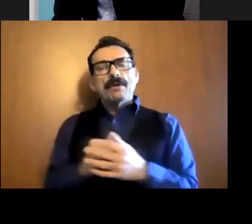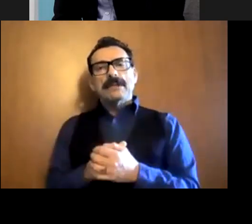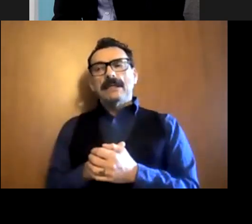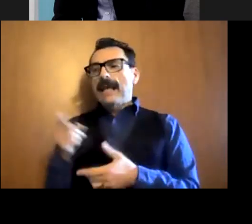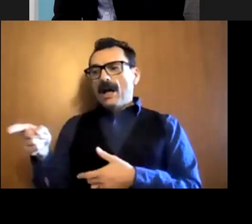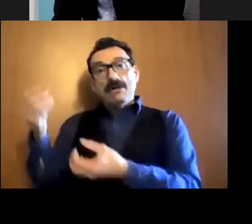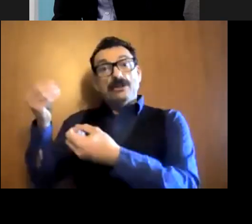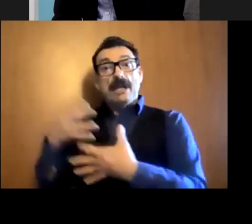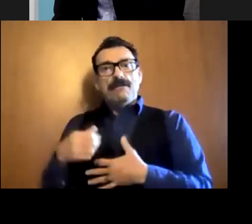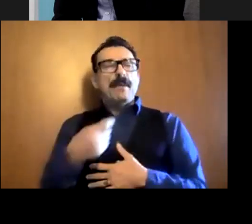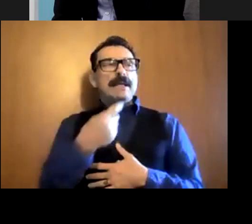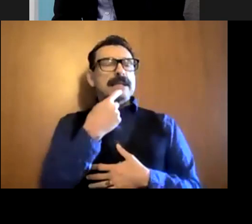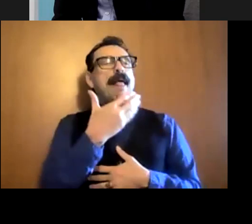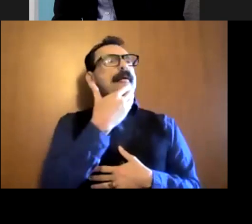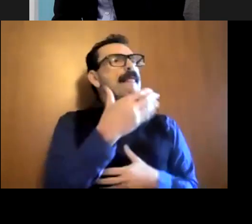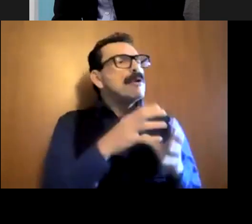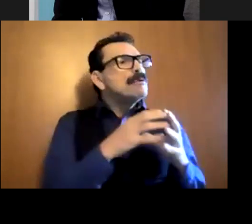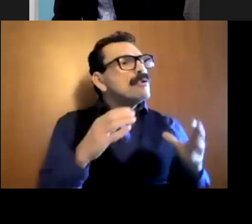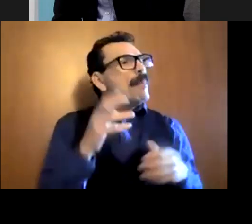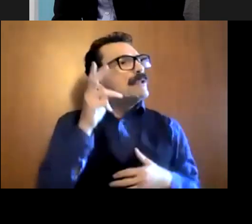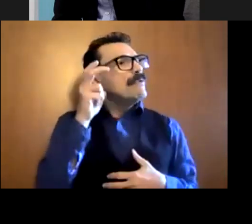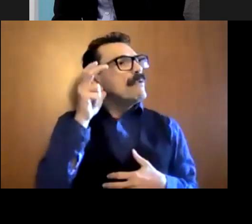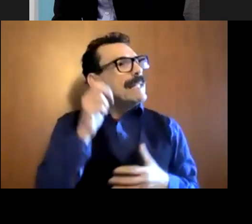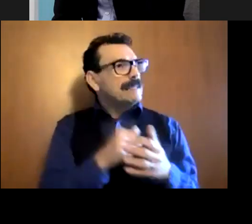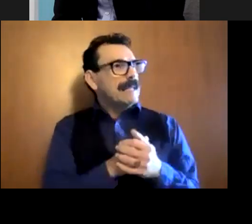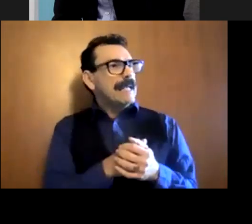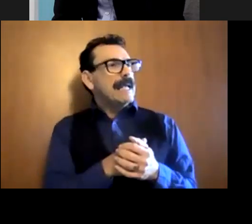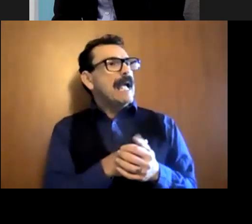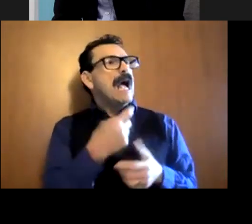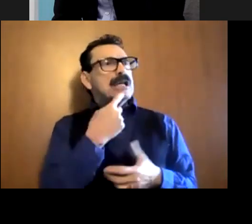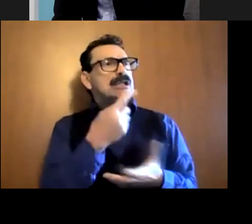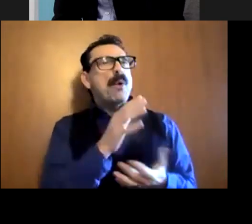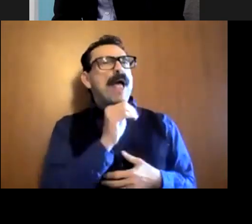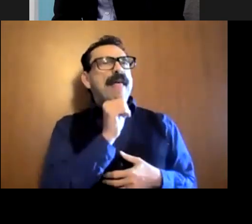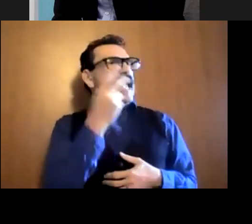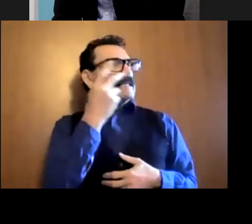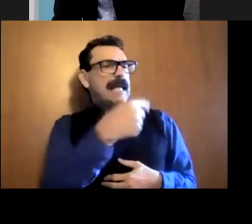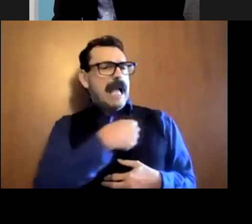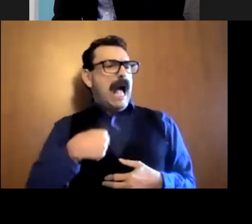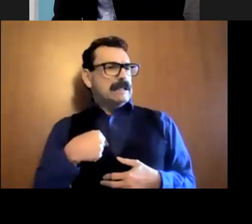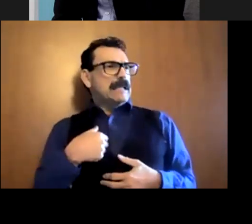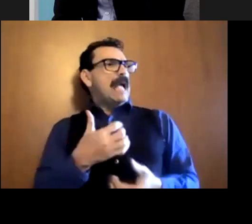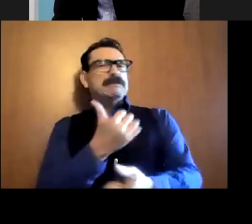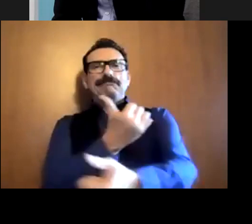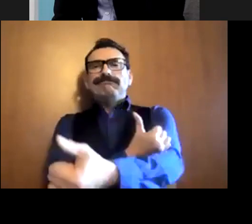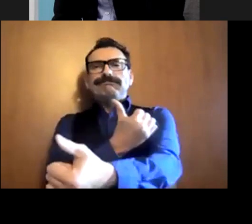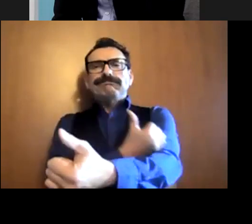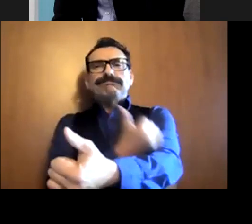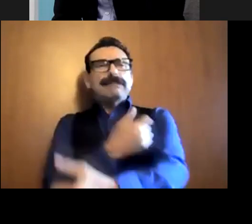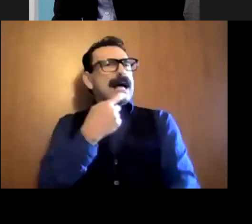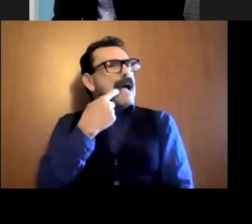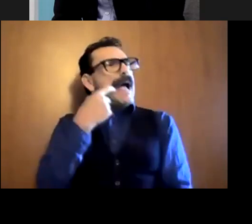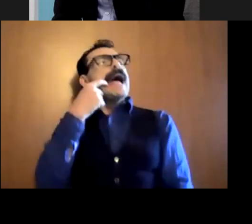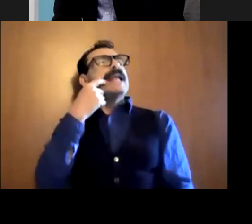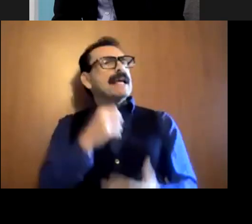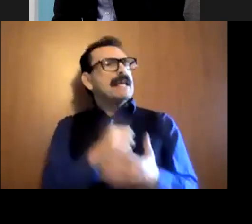nobody hears or believe us as sicklers. What do they see? They see us as drug addicts. They would test me to be whether I'm